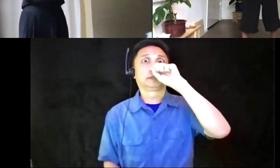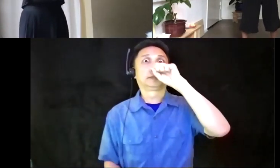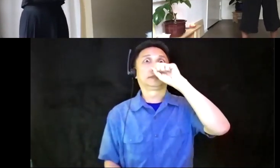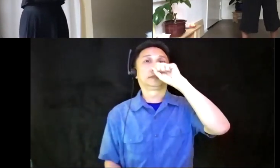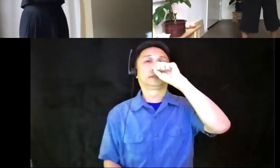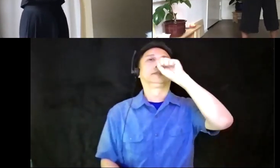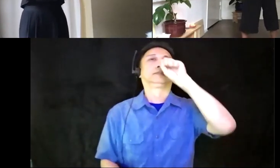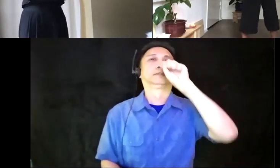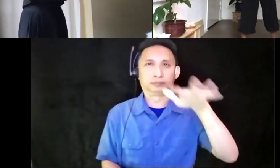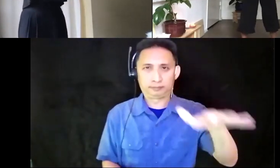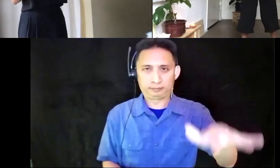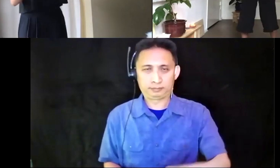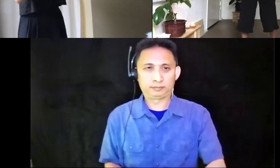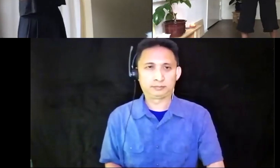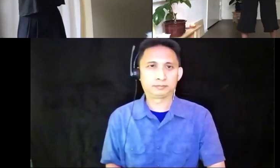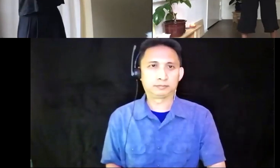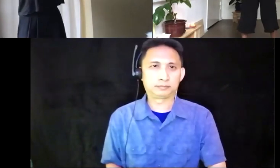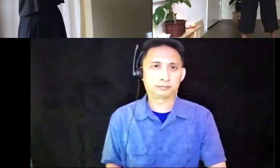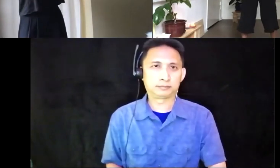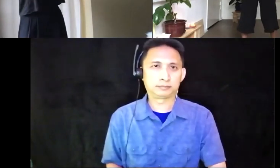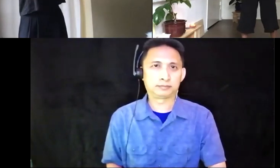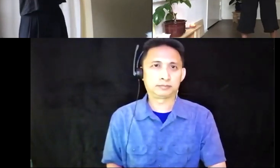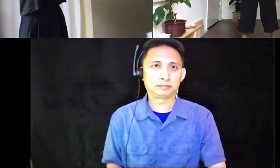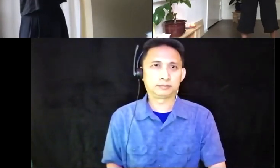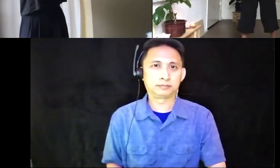and out.